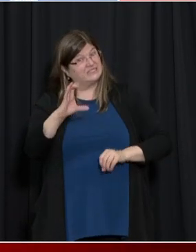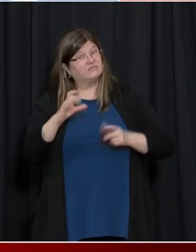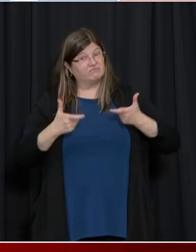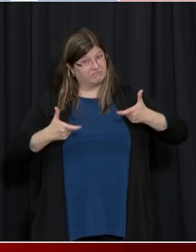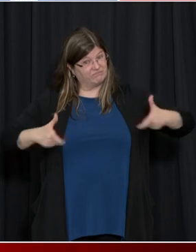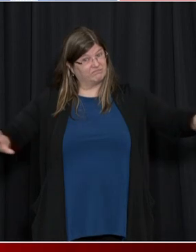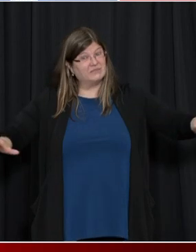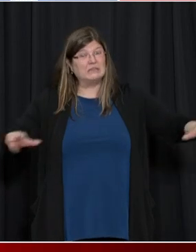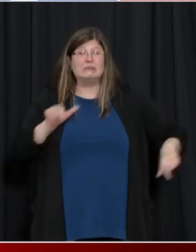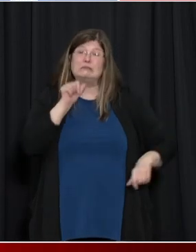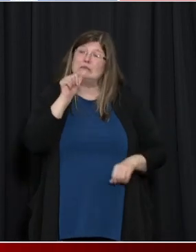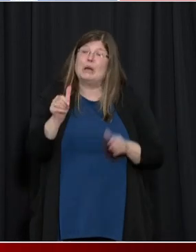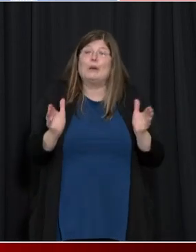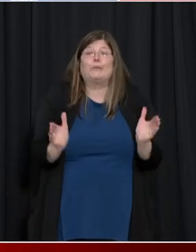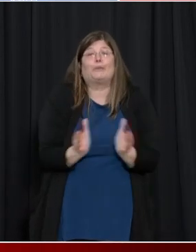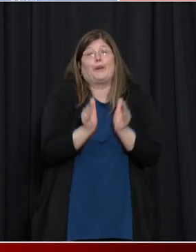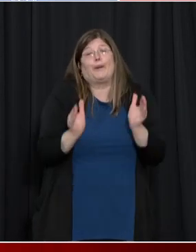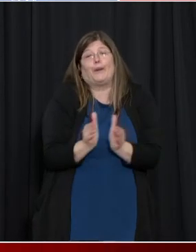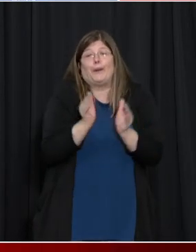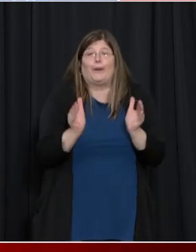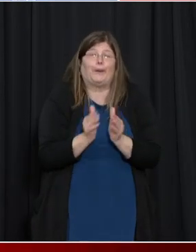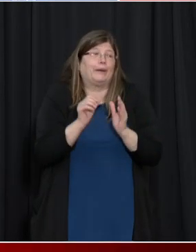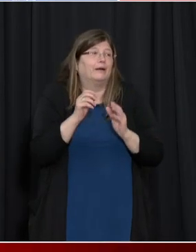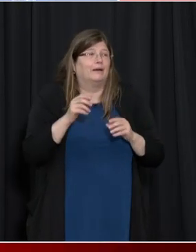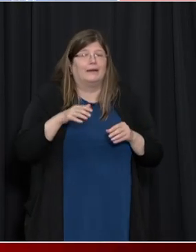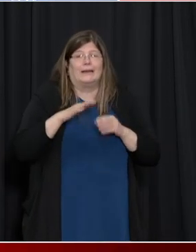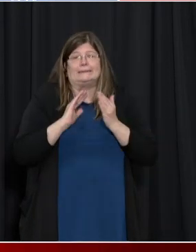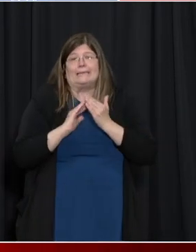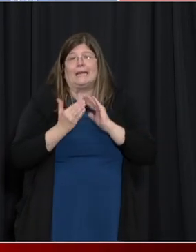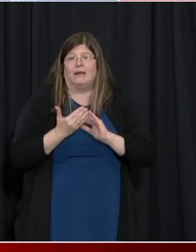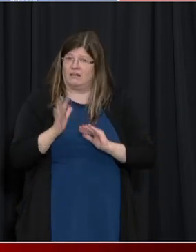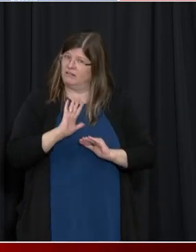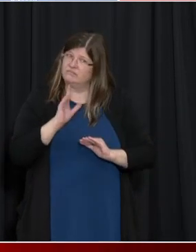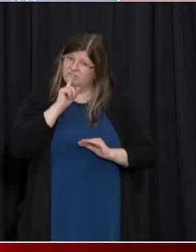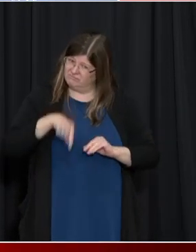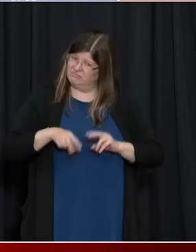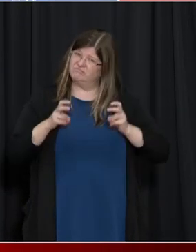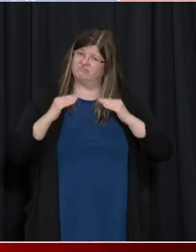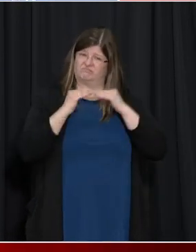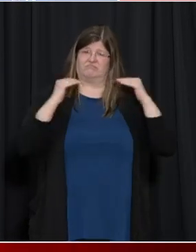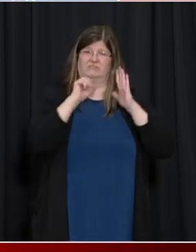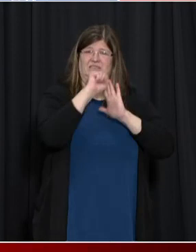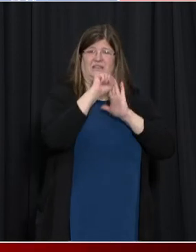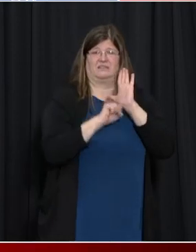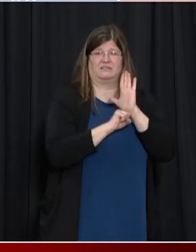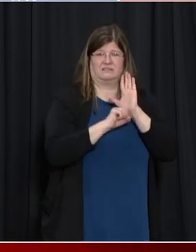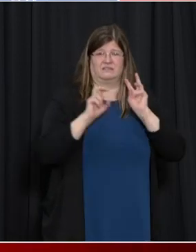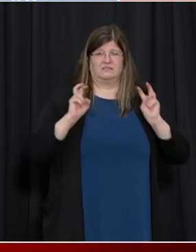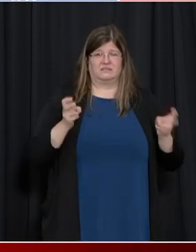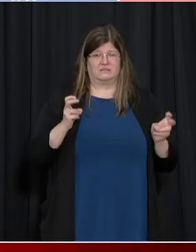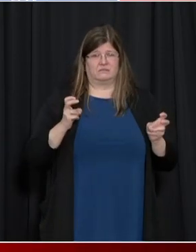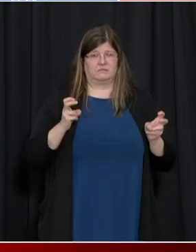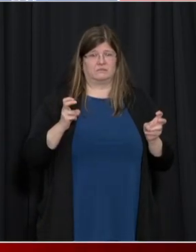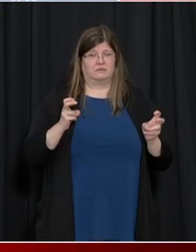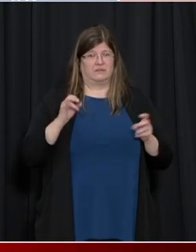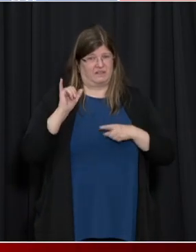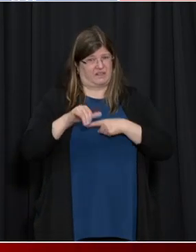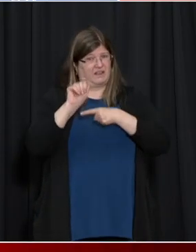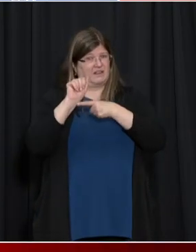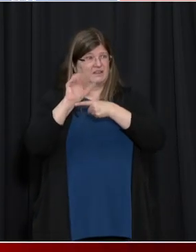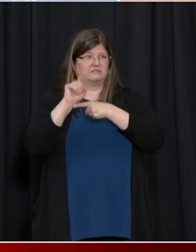the language and the appropriation from CARES 1 has to be fixed. We have been working, certainly